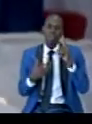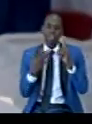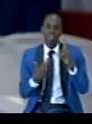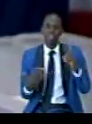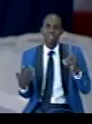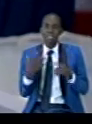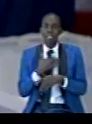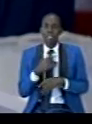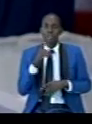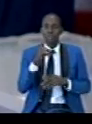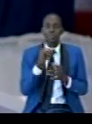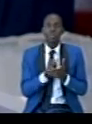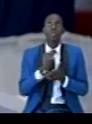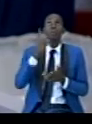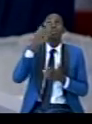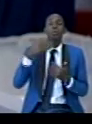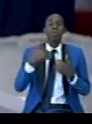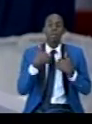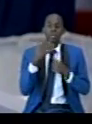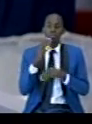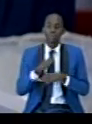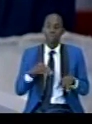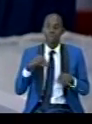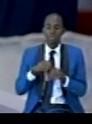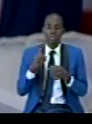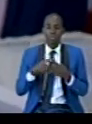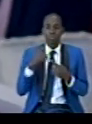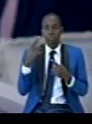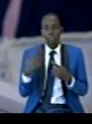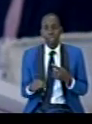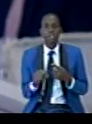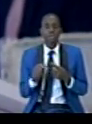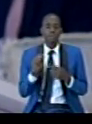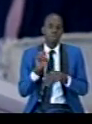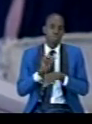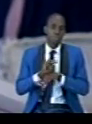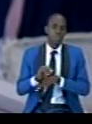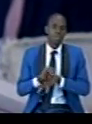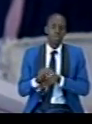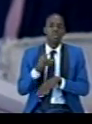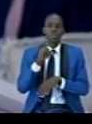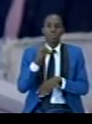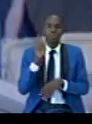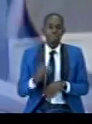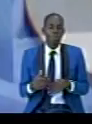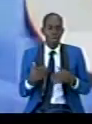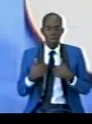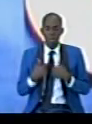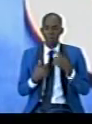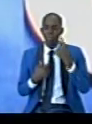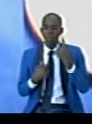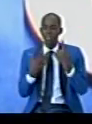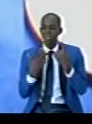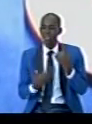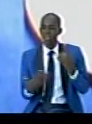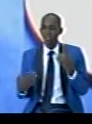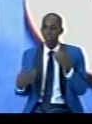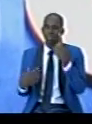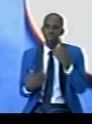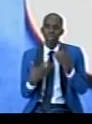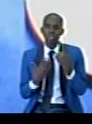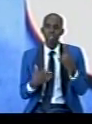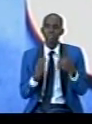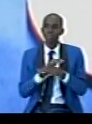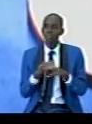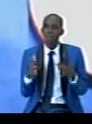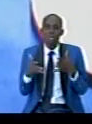has called you into the ministry, you must have the one thing, the one thing, the one thing. And you don't